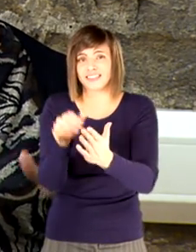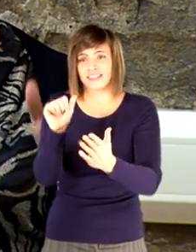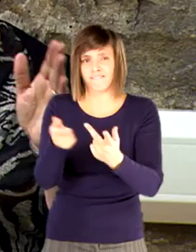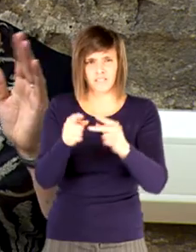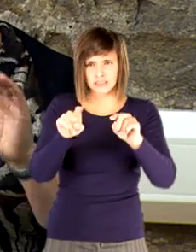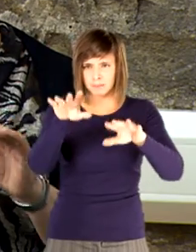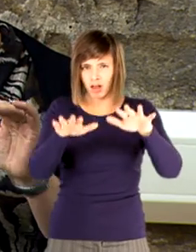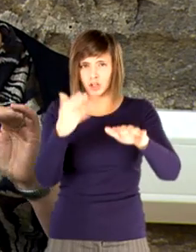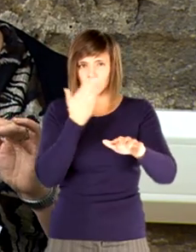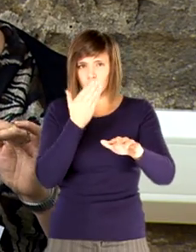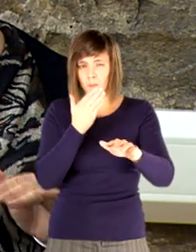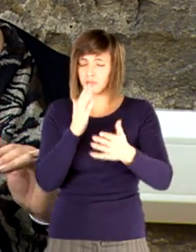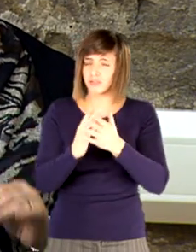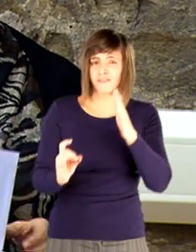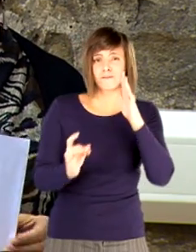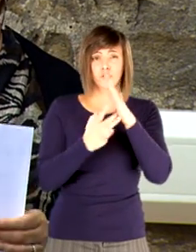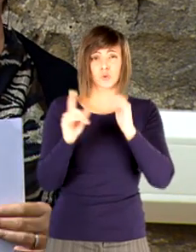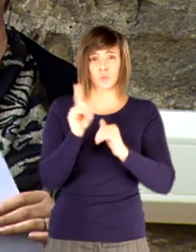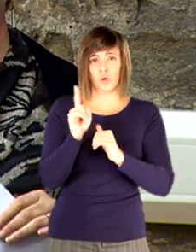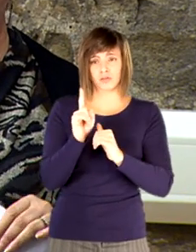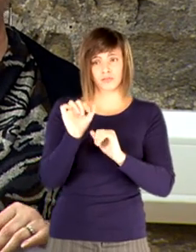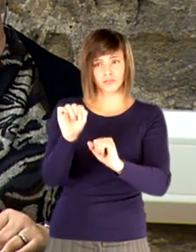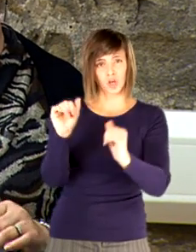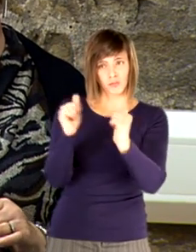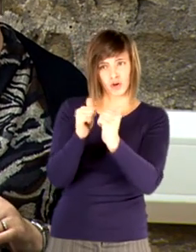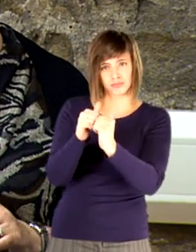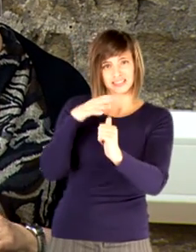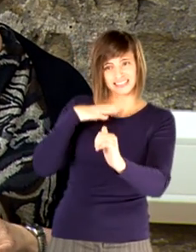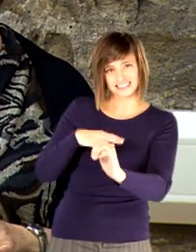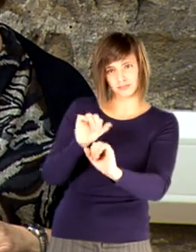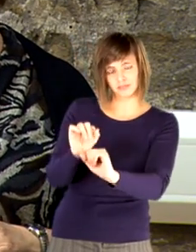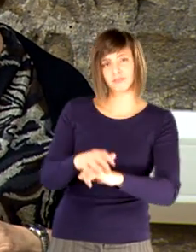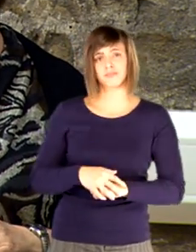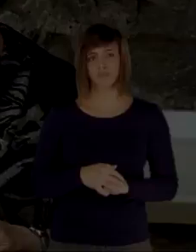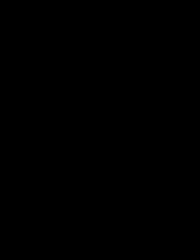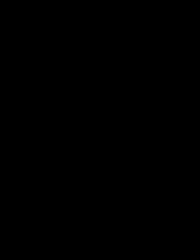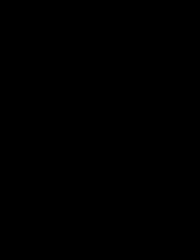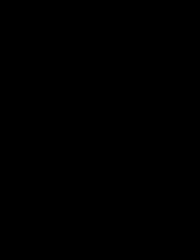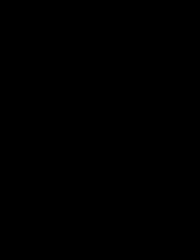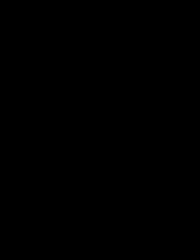equal. But the first factor in decision making should be appropriateness of the placement.